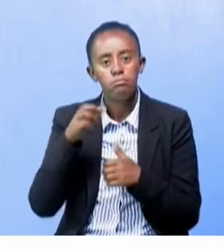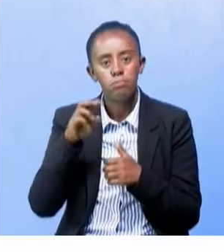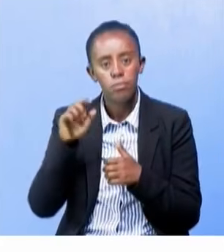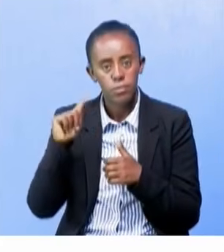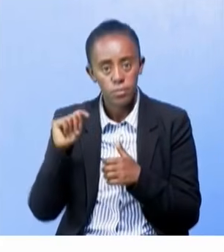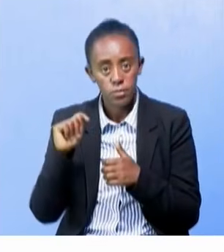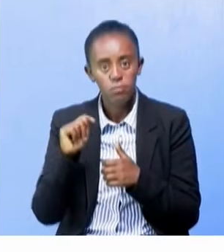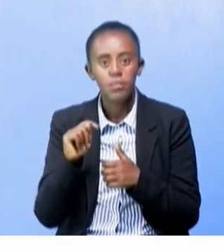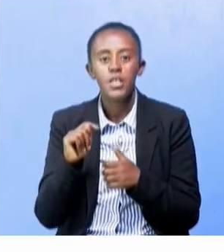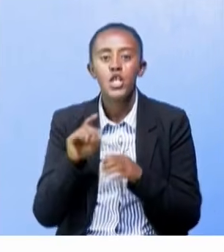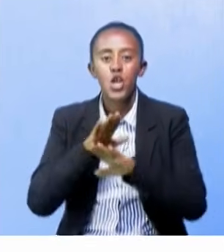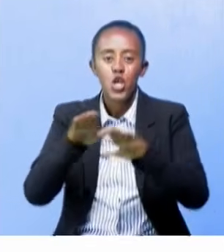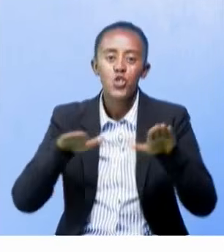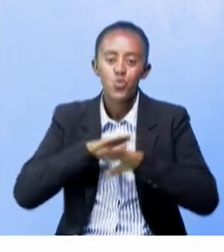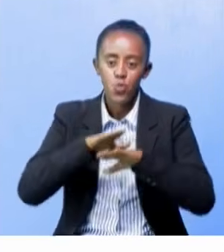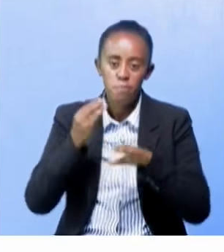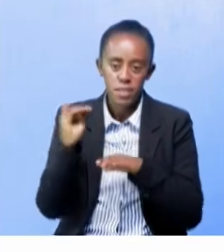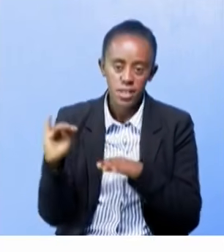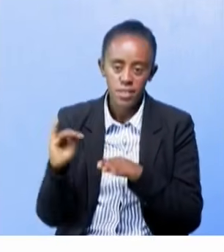swimming.